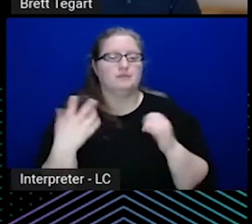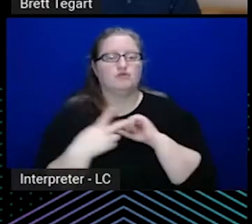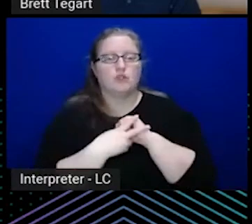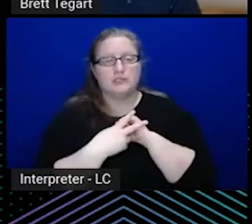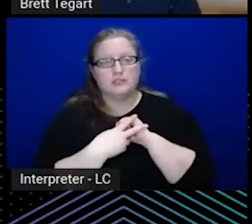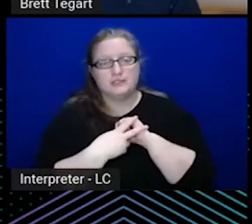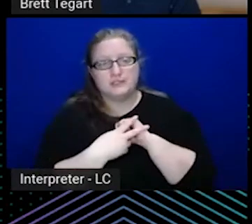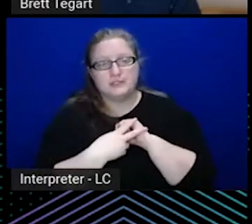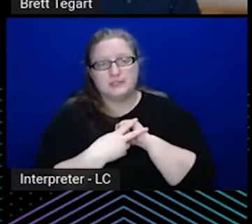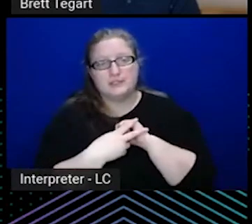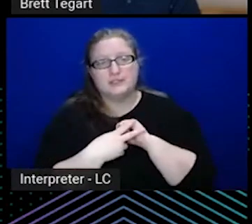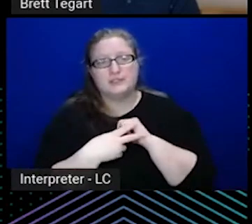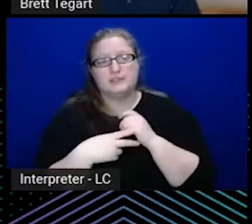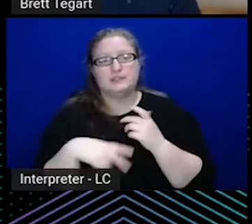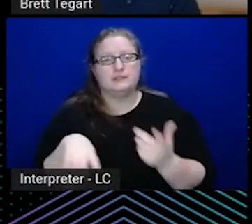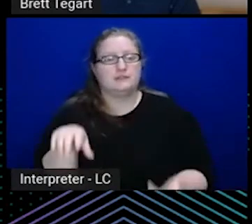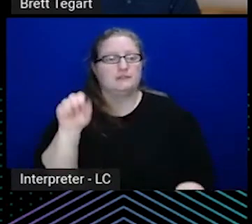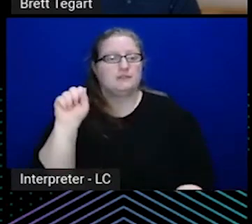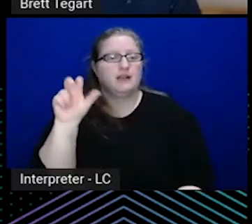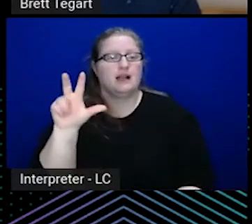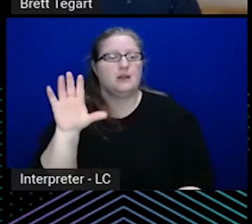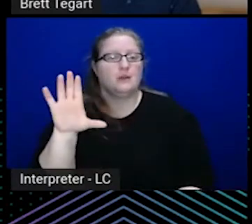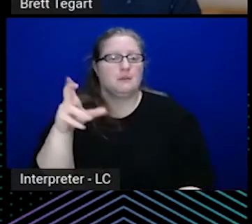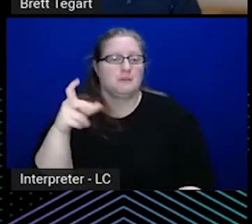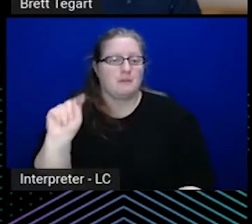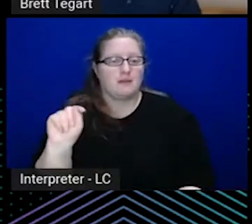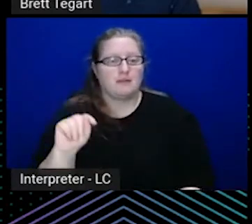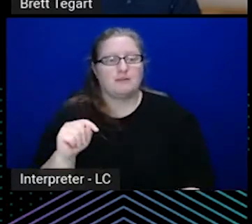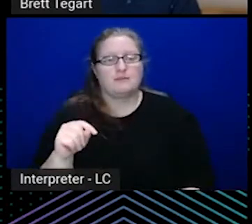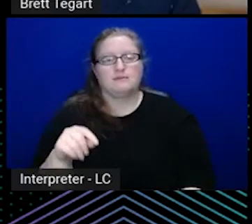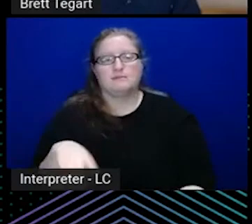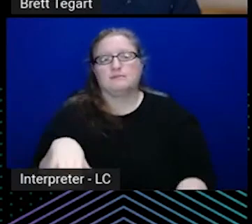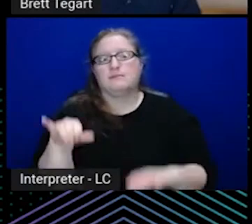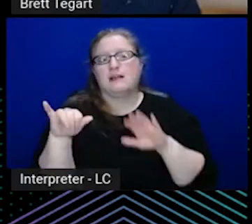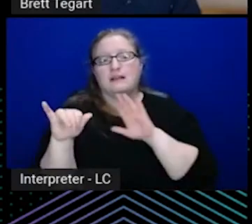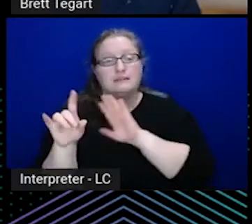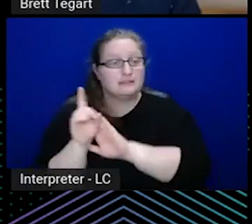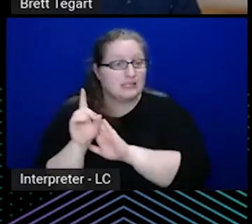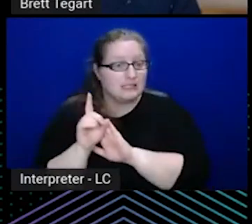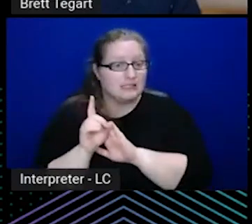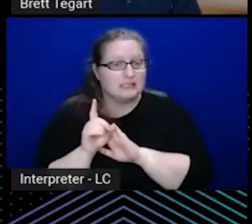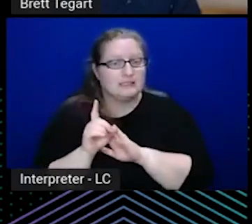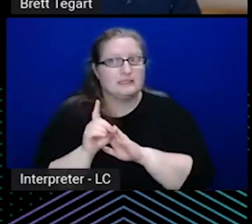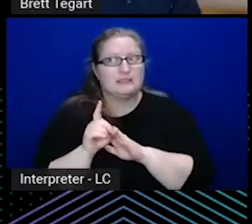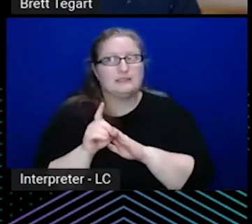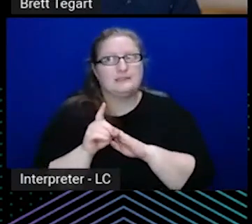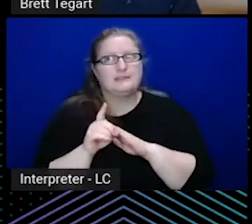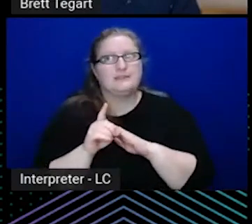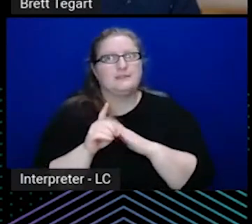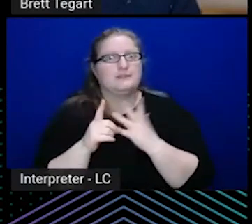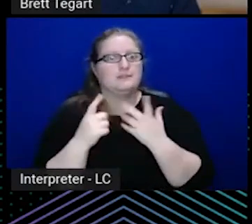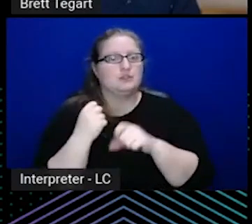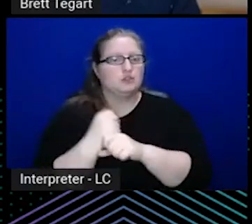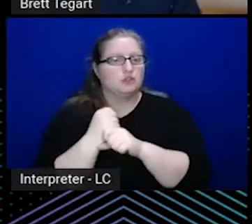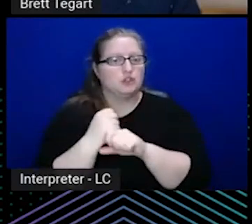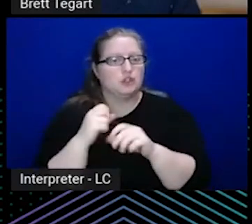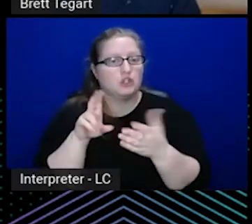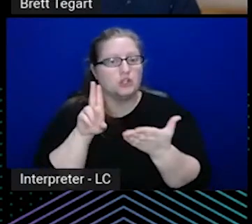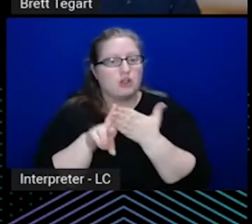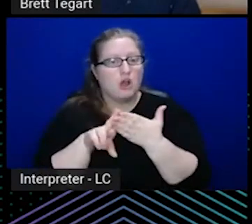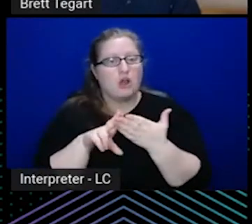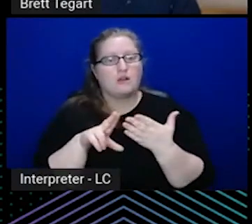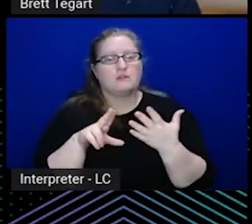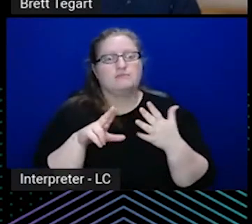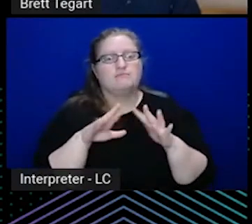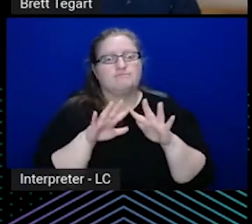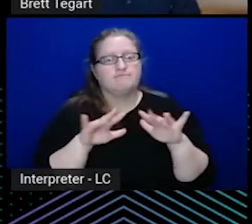like S3 buckets, right? You have identity, you have security logging, and so on and so